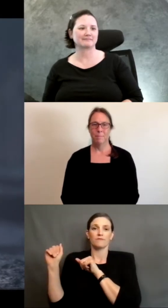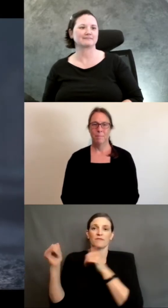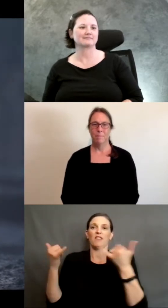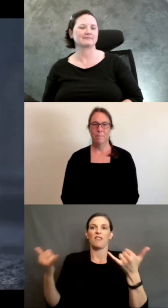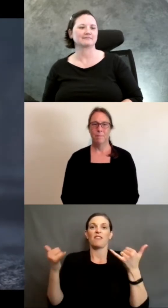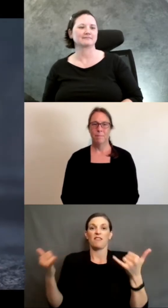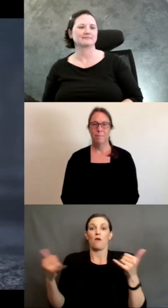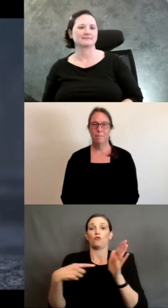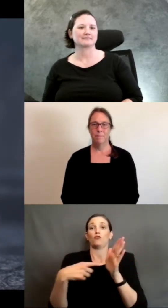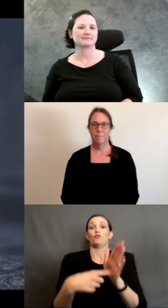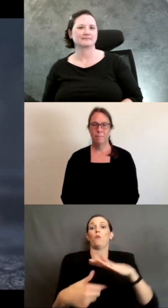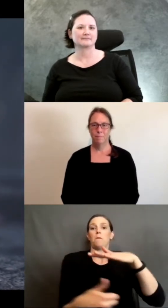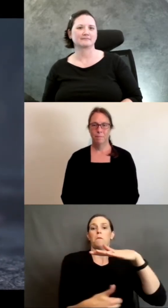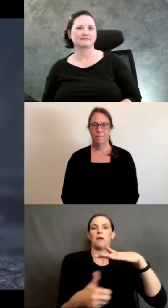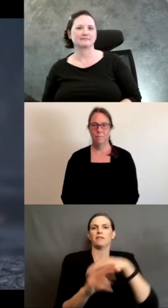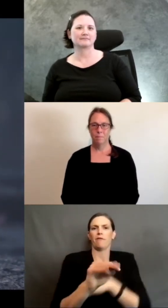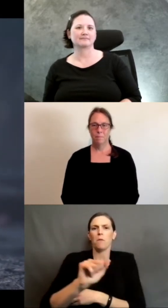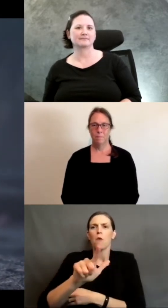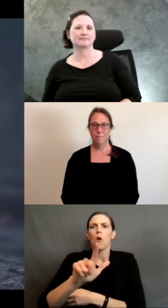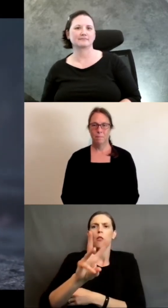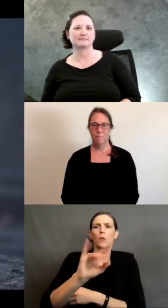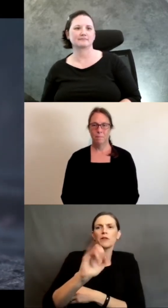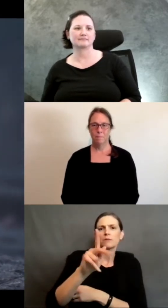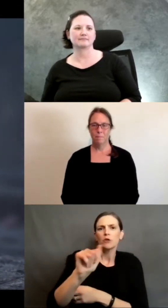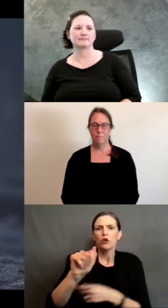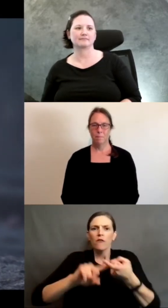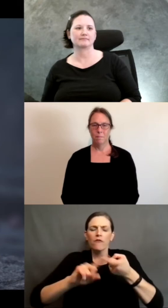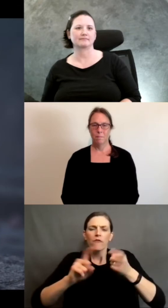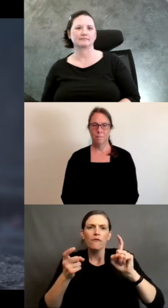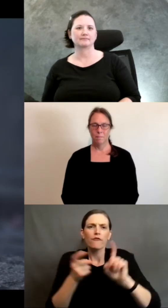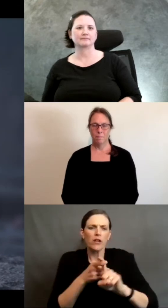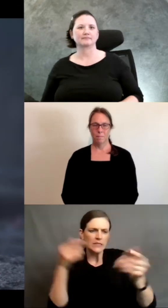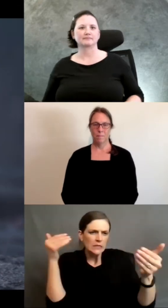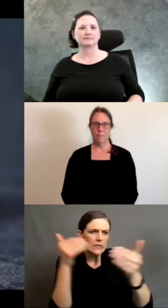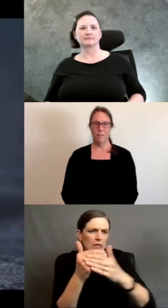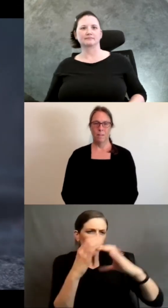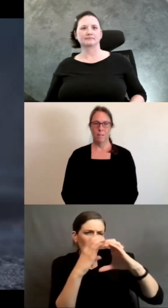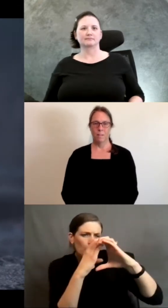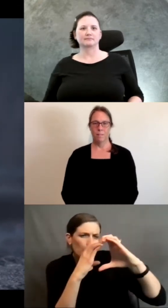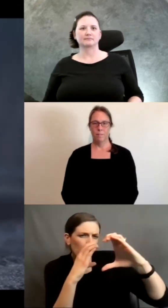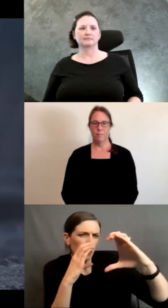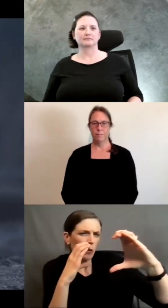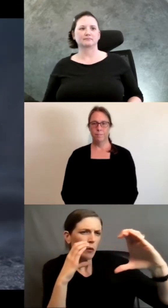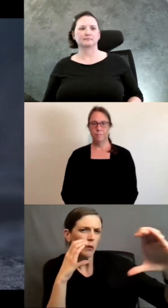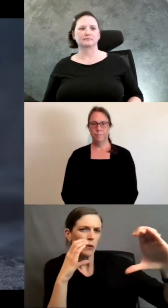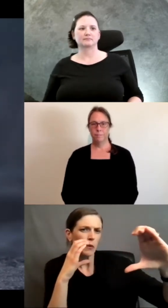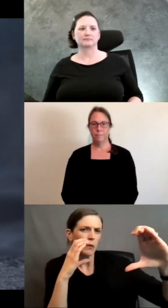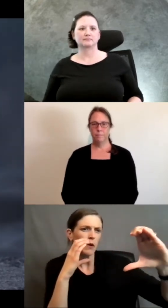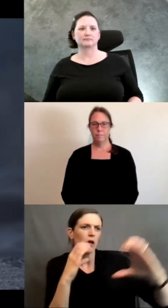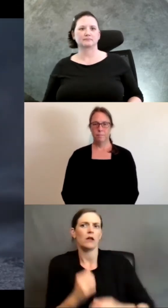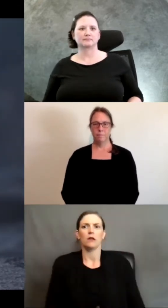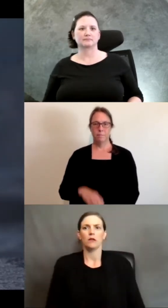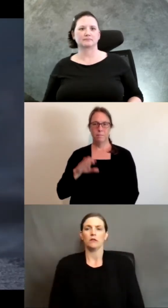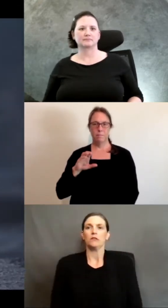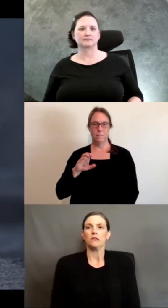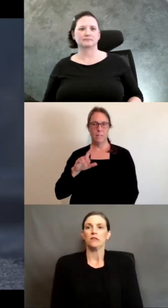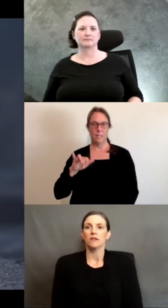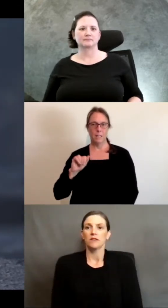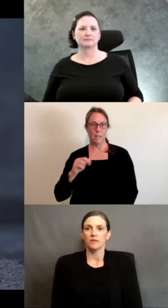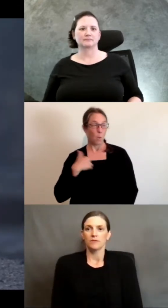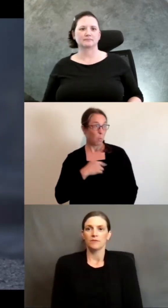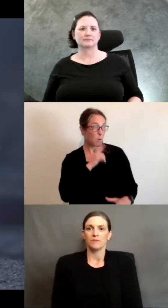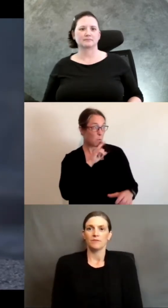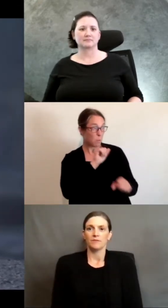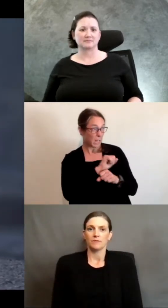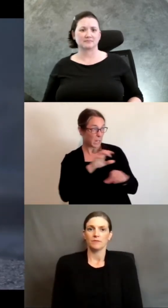of the mall. Vesperia and her friends stand beside the portal. Are we really doing this? I thought